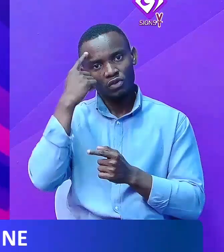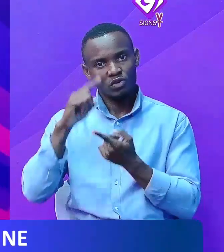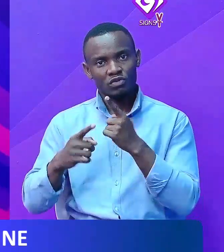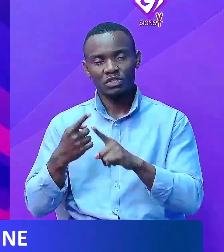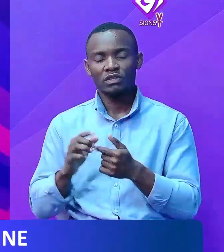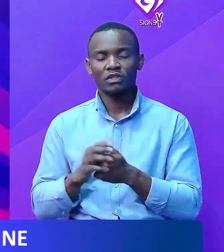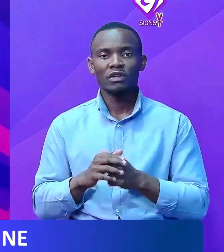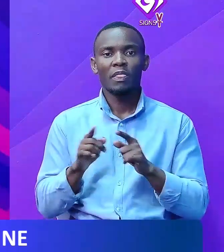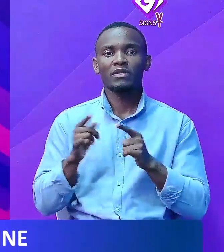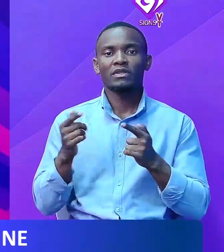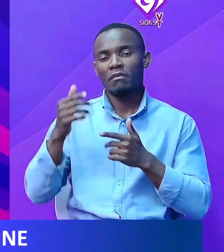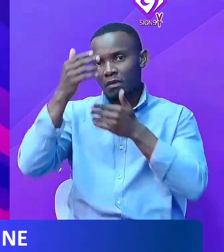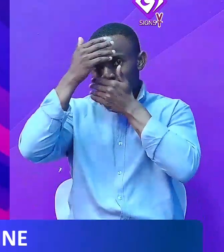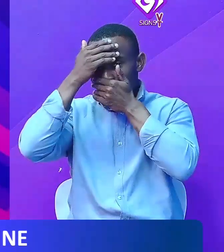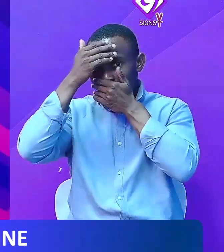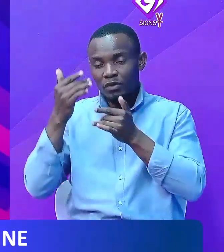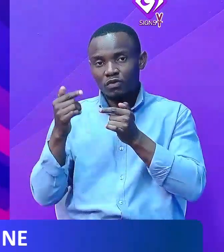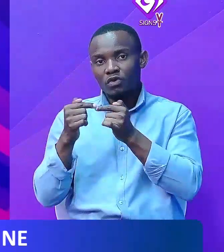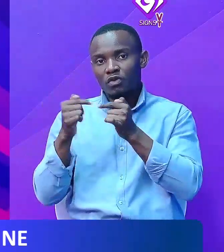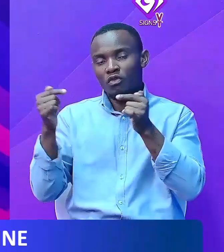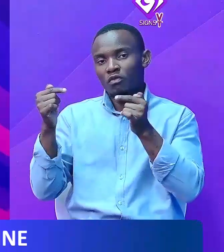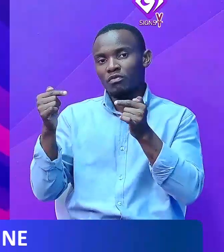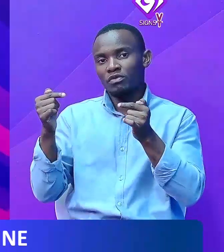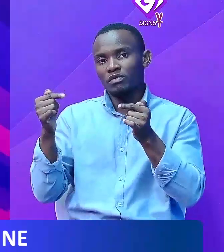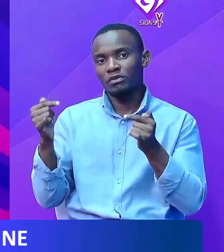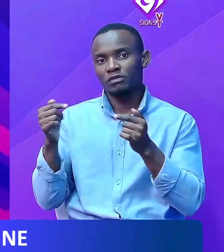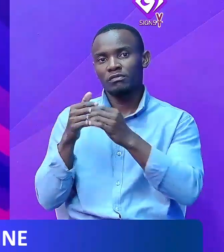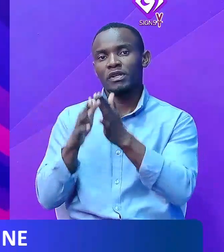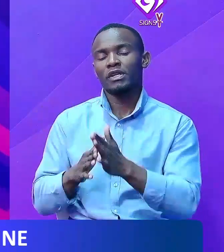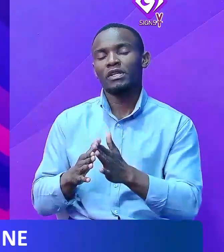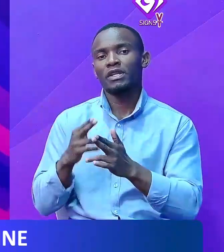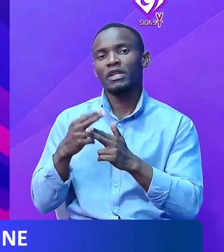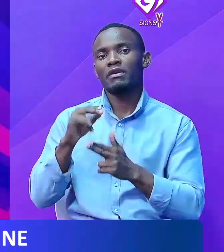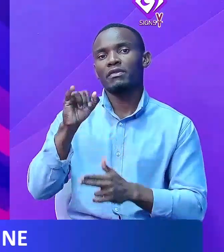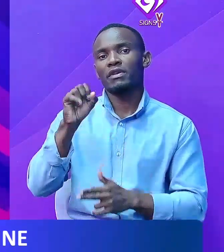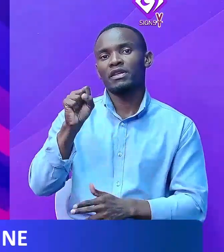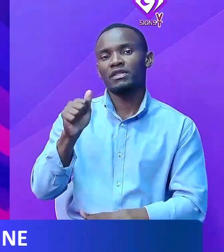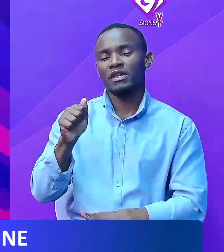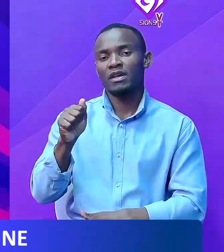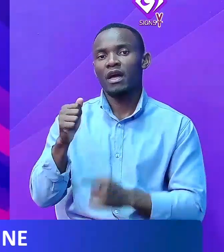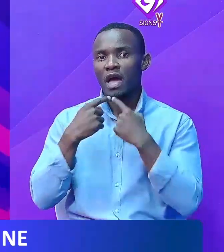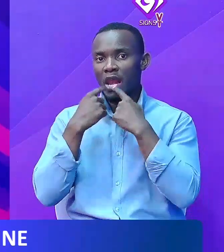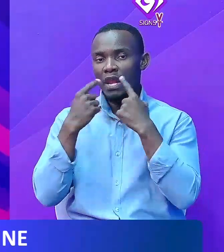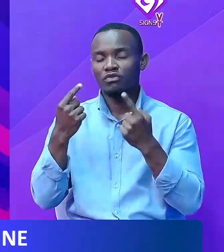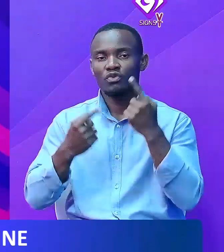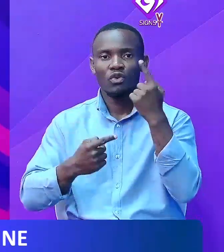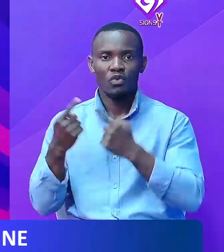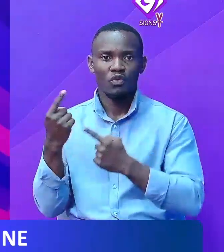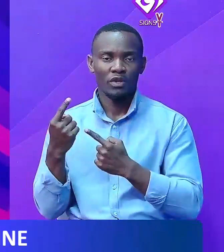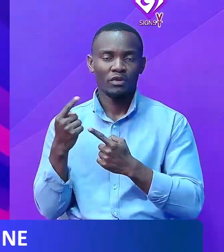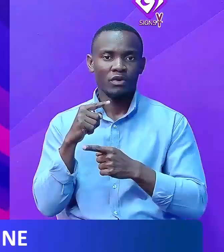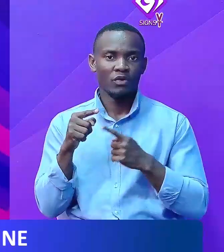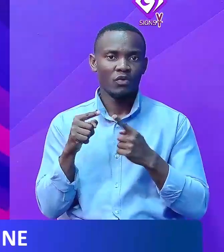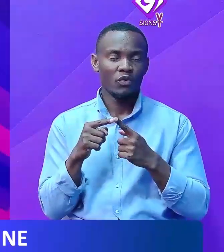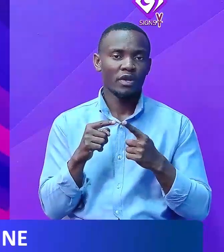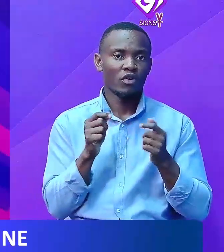candidate Issa Chiroma declared victory late on Monday in the country's October 12th presidential